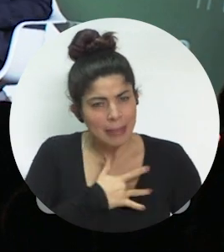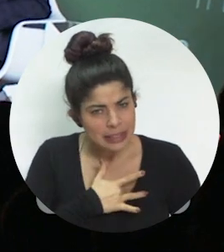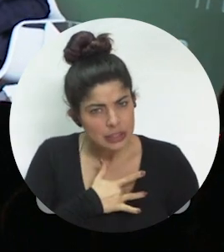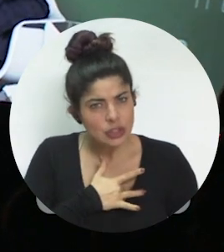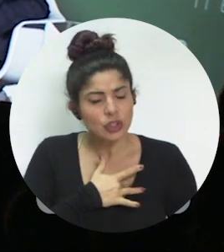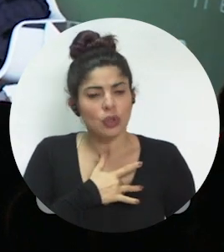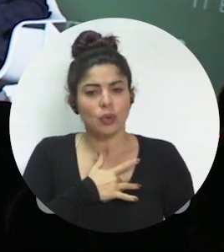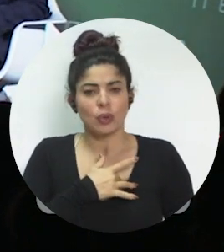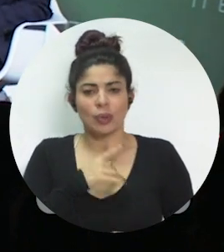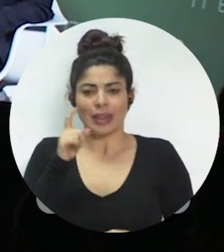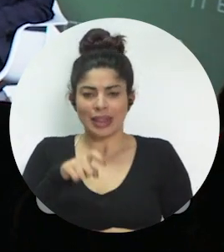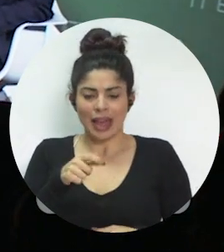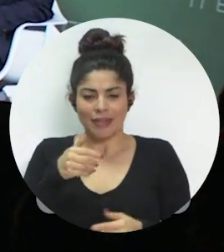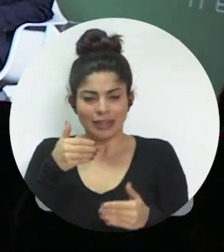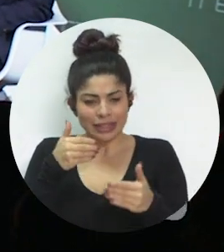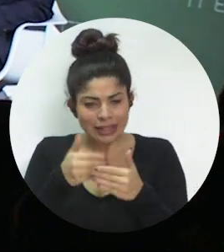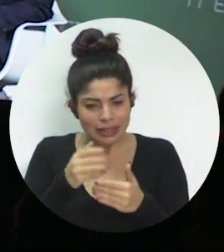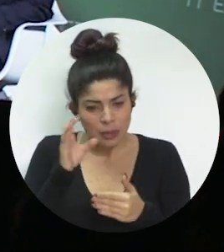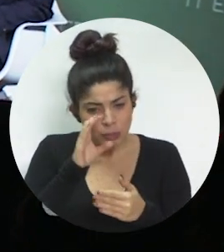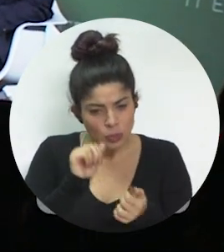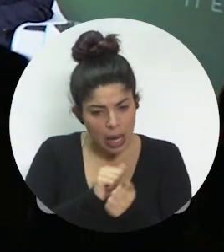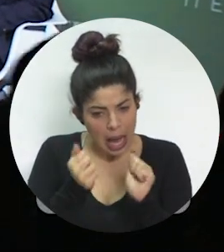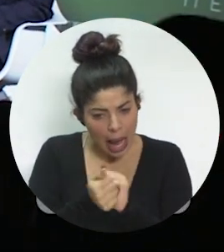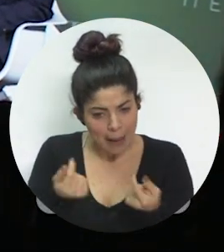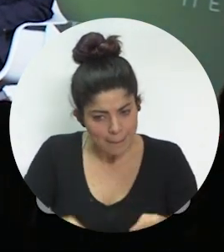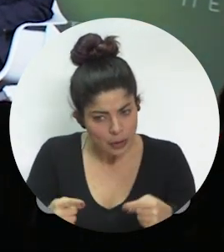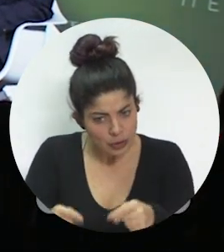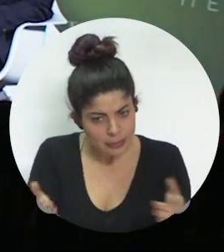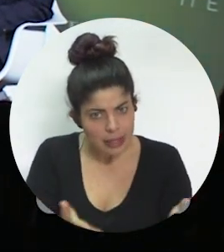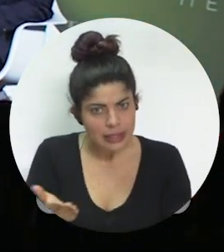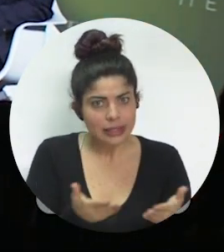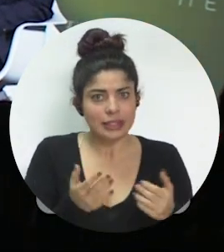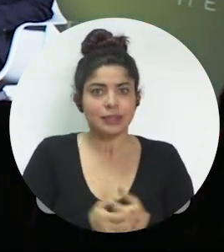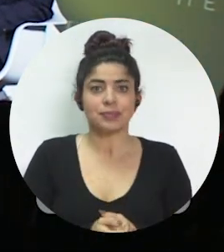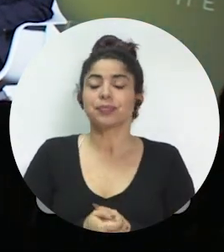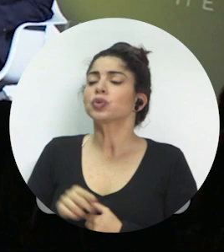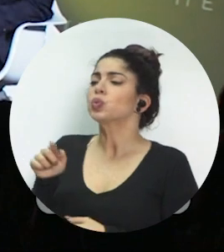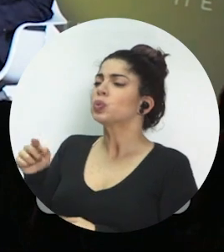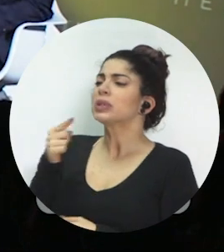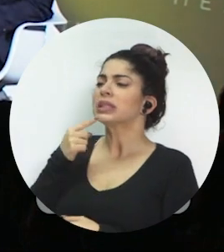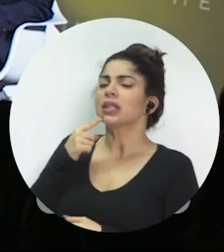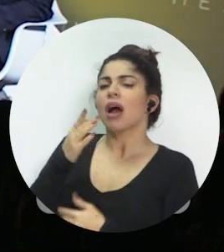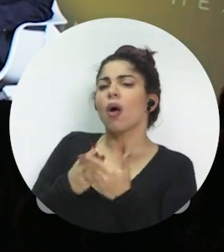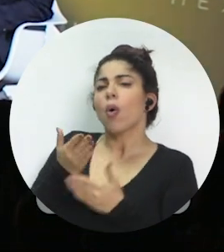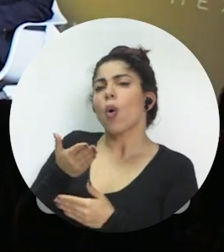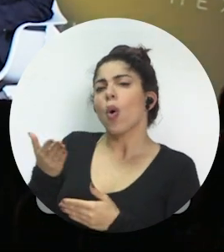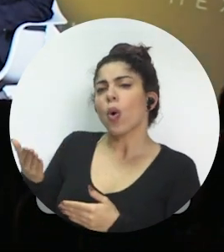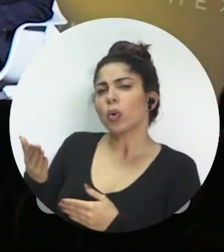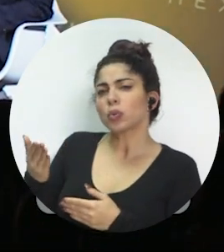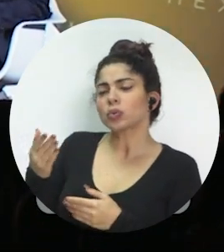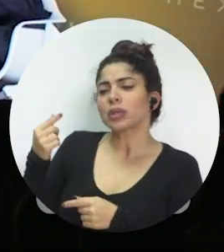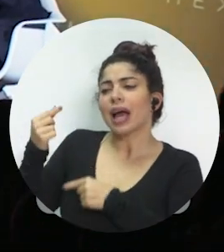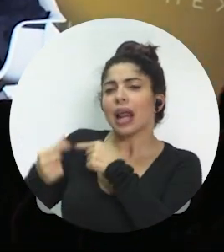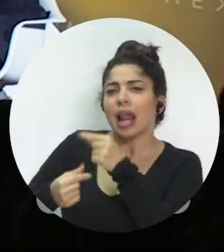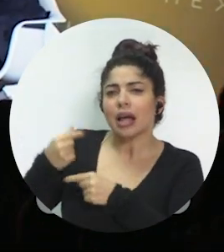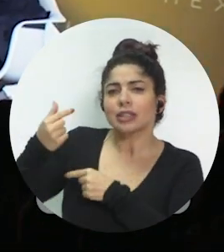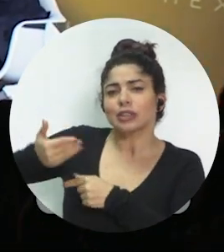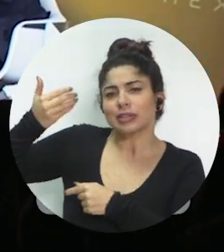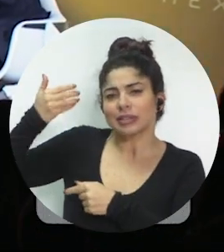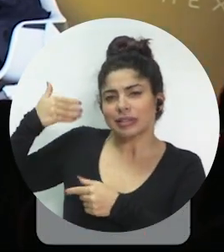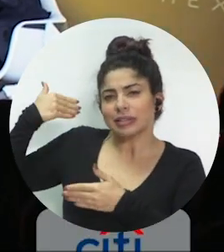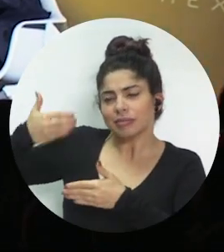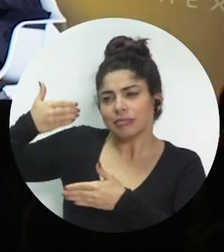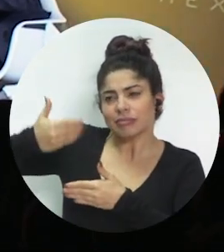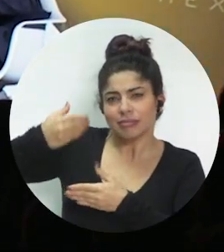I'm providing a narrative that gives passion, I believe it's a step closer for change to happen. Right.